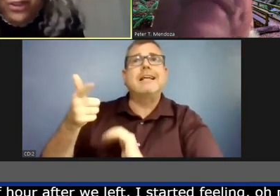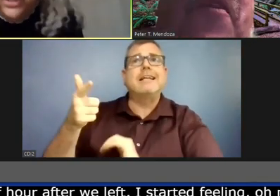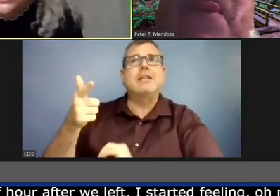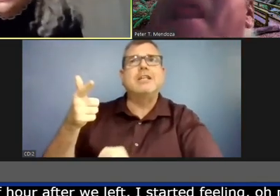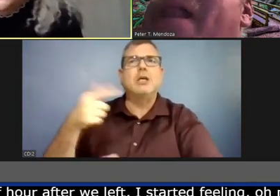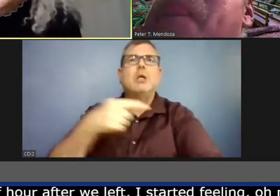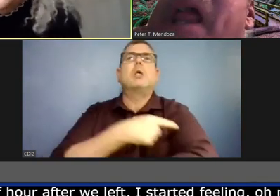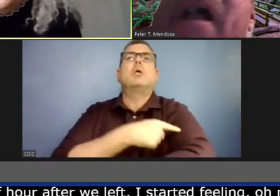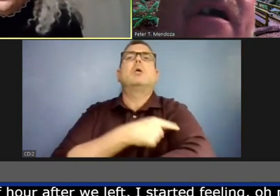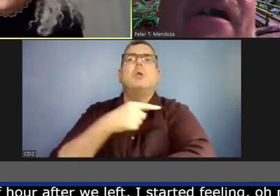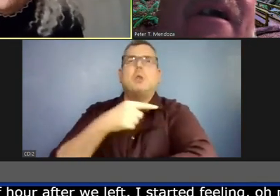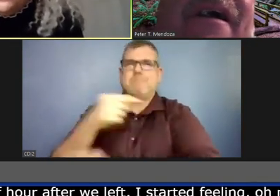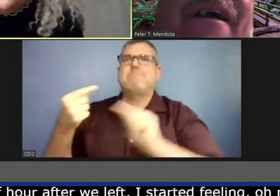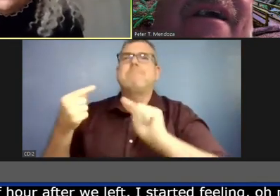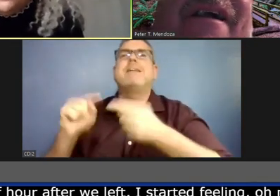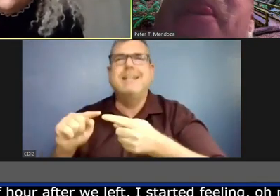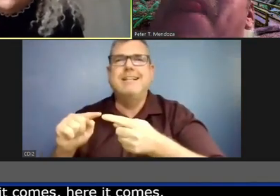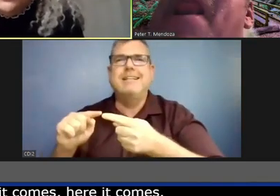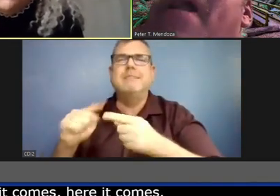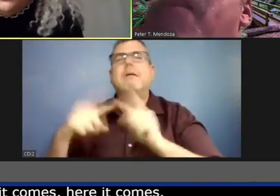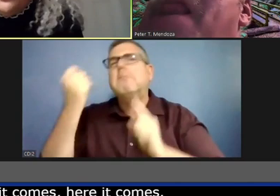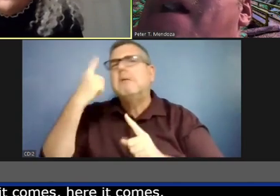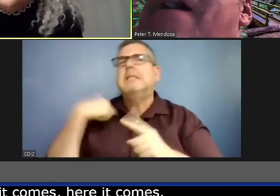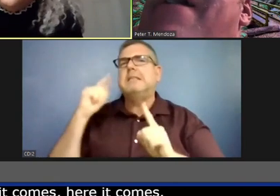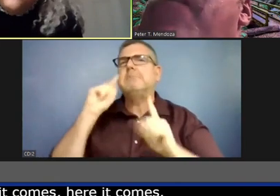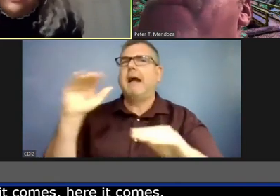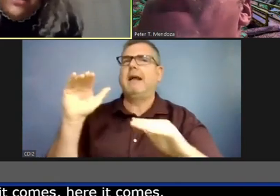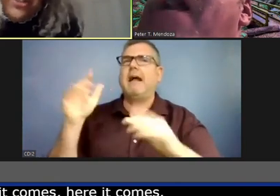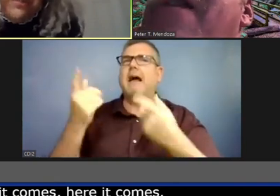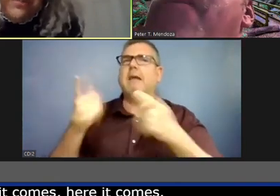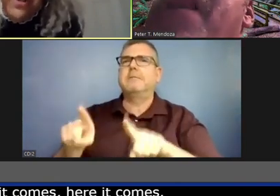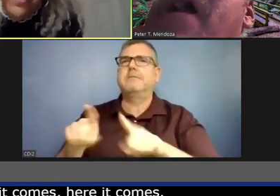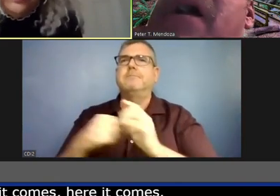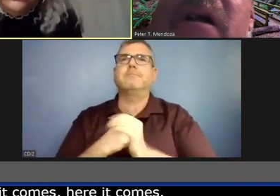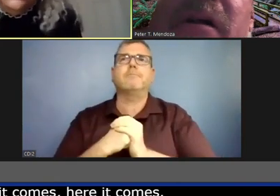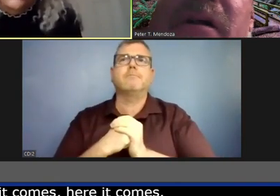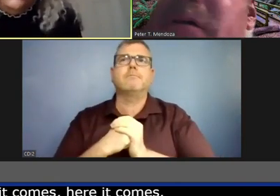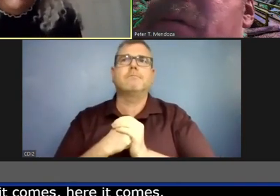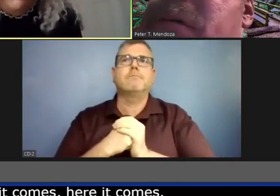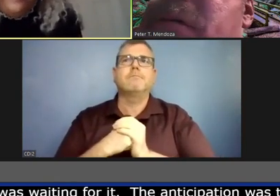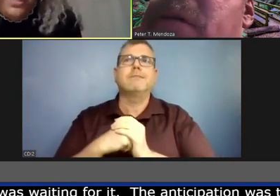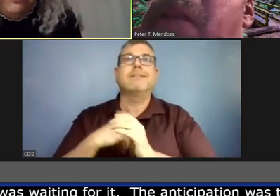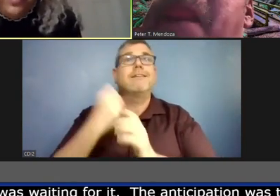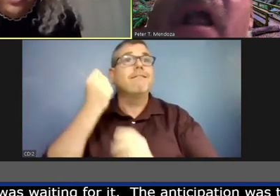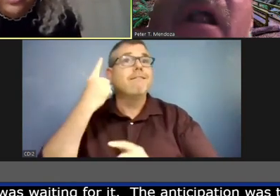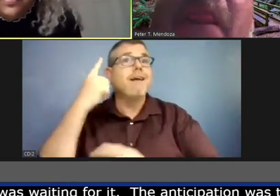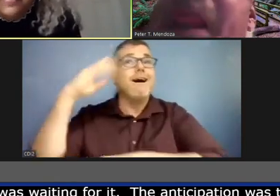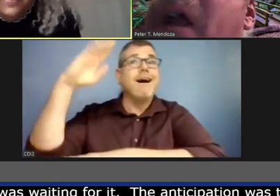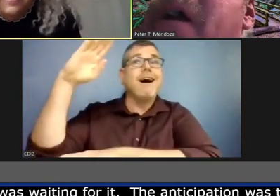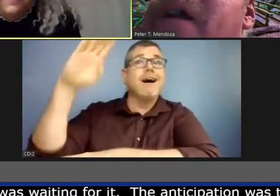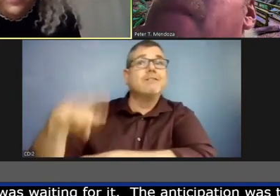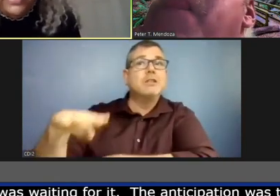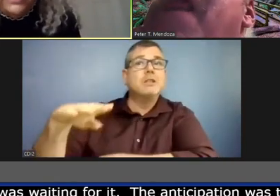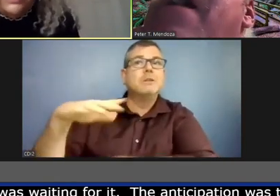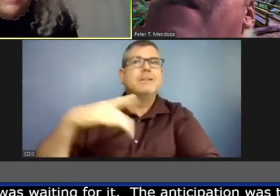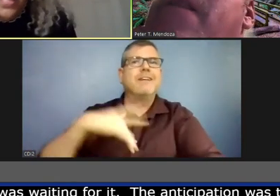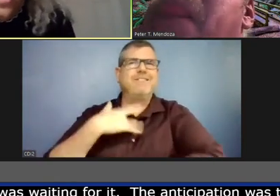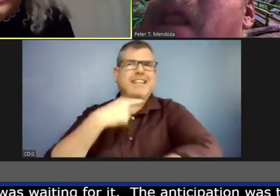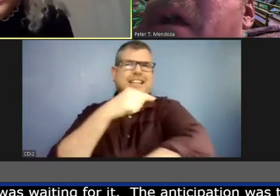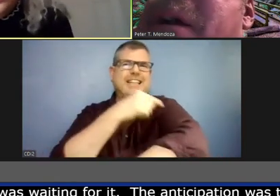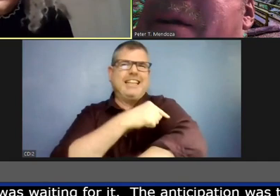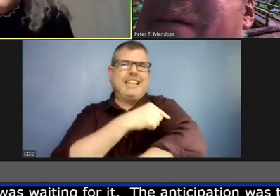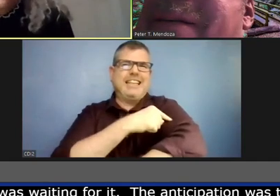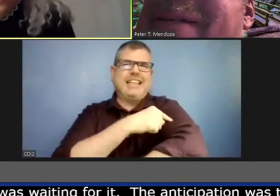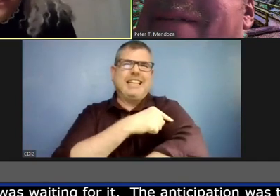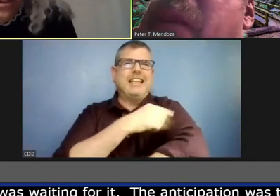for sure. And then as the day went on, it got a little stiffer and more painful. But when I laid